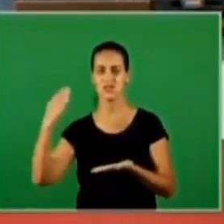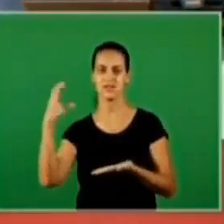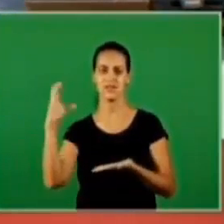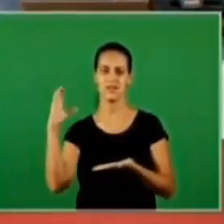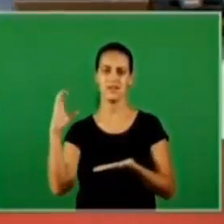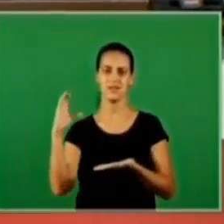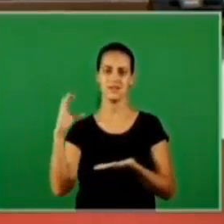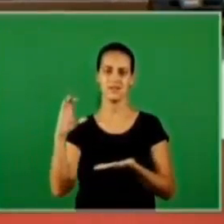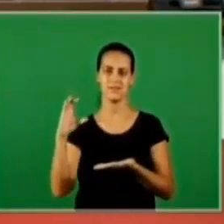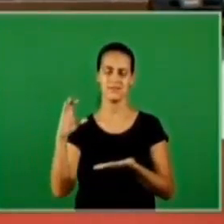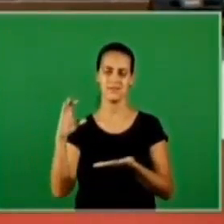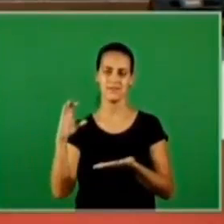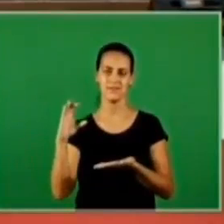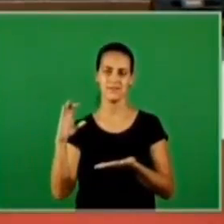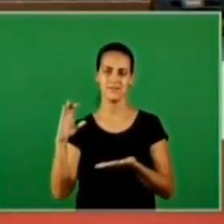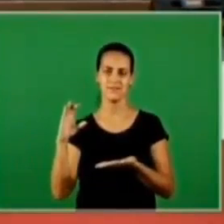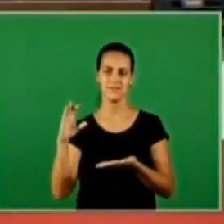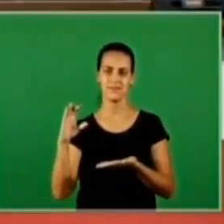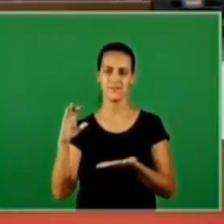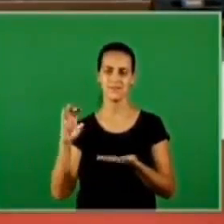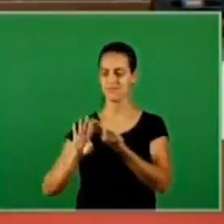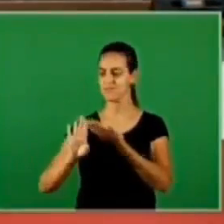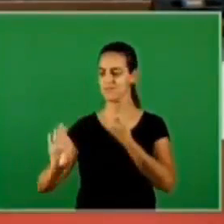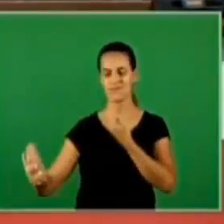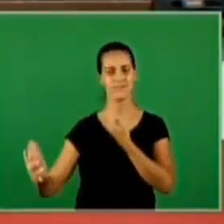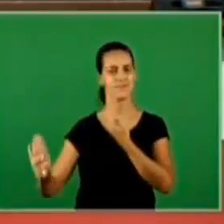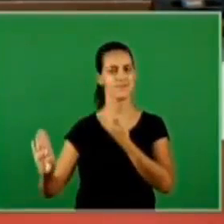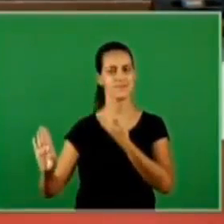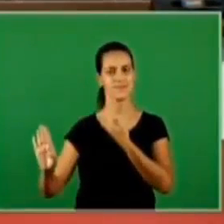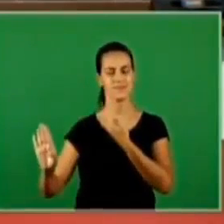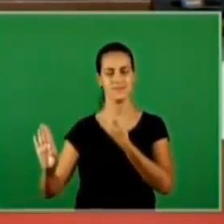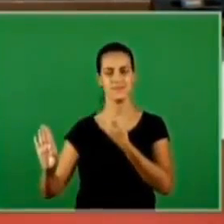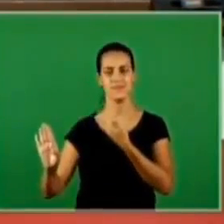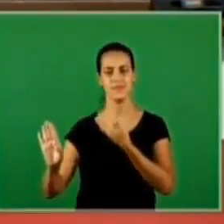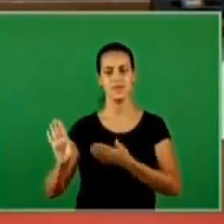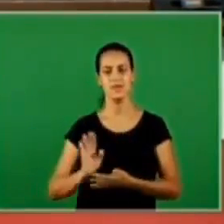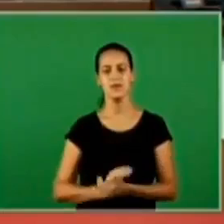that became scientific, a gospel that